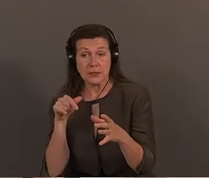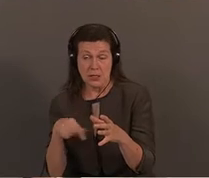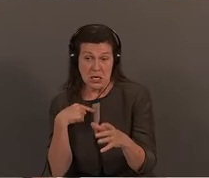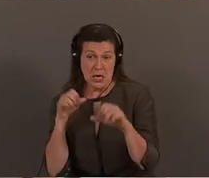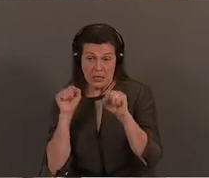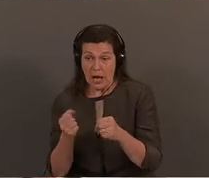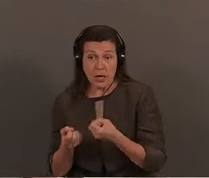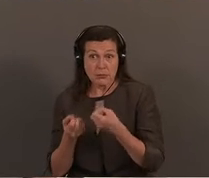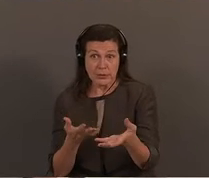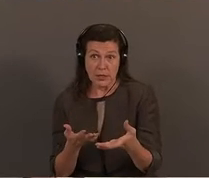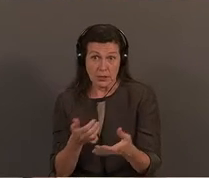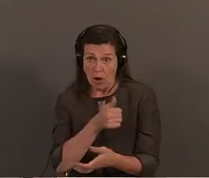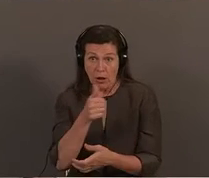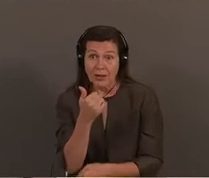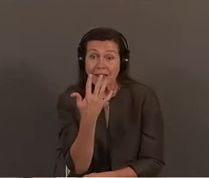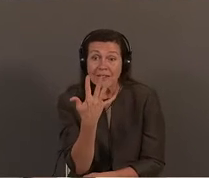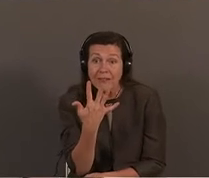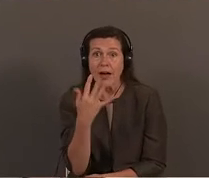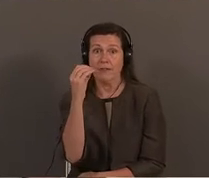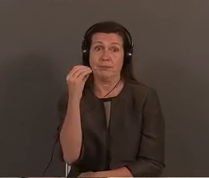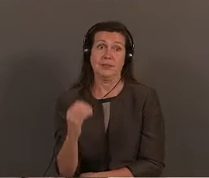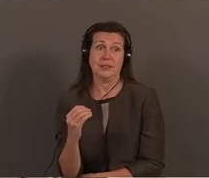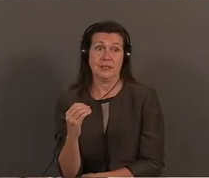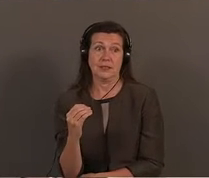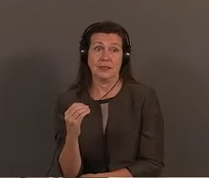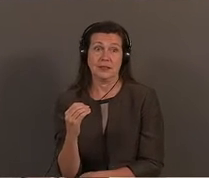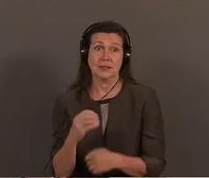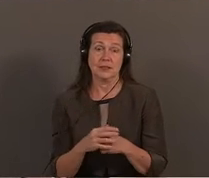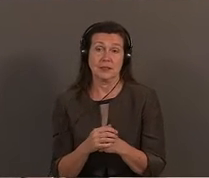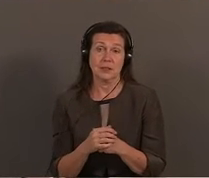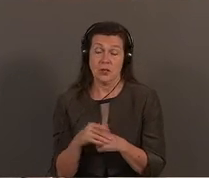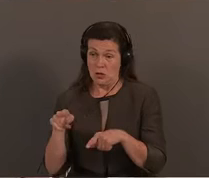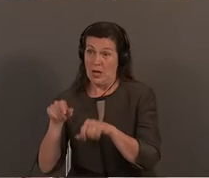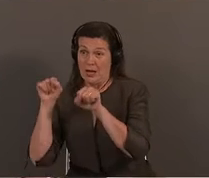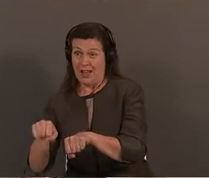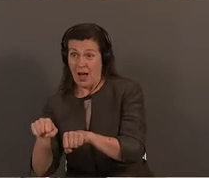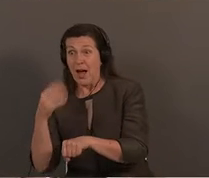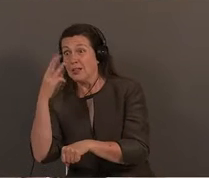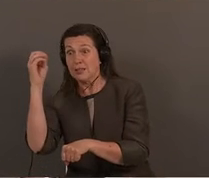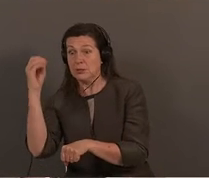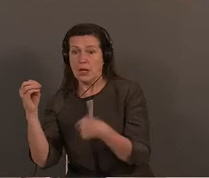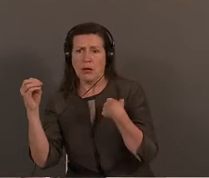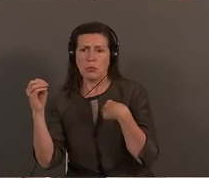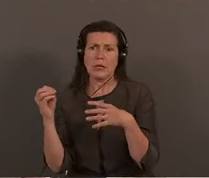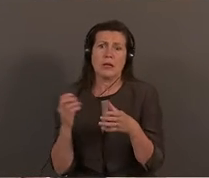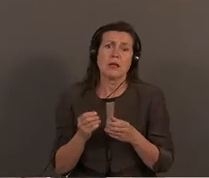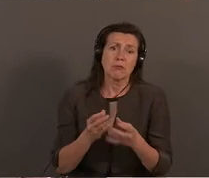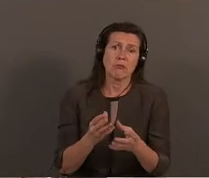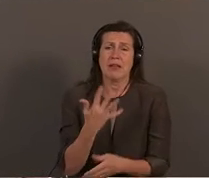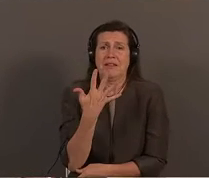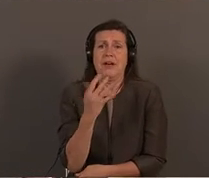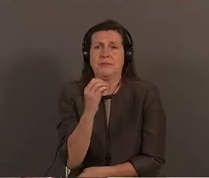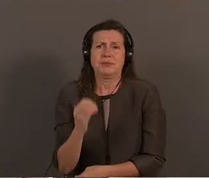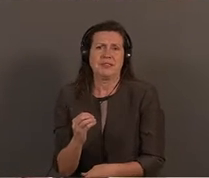provide just 5% from those capacities. So we have to invest, and